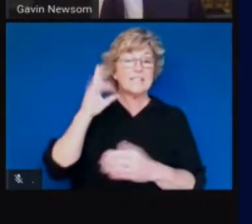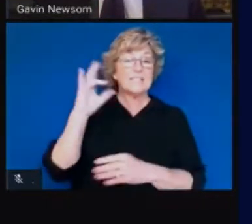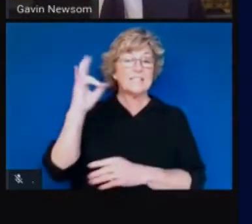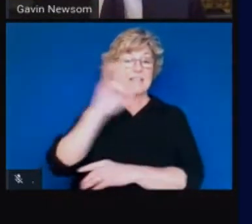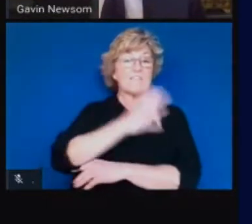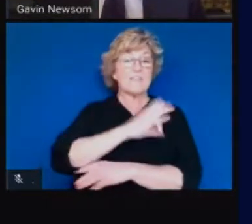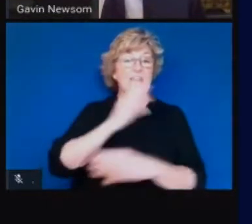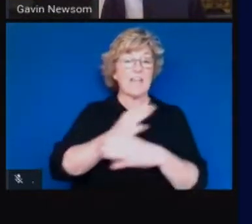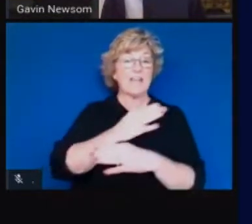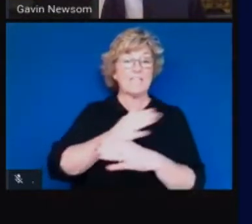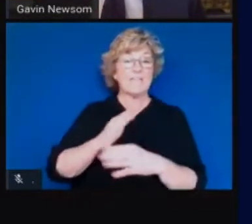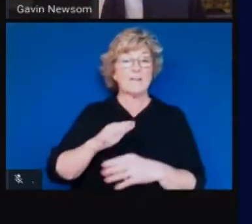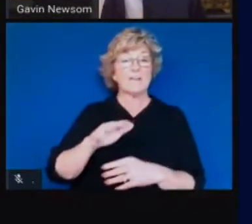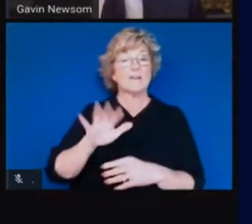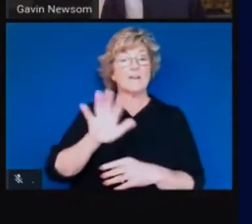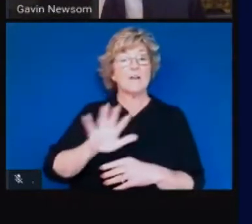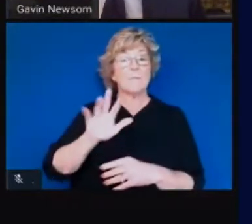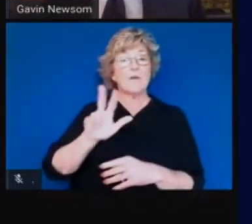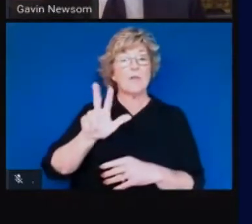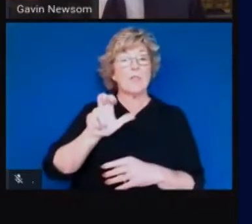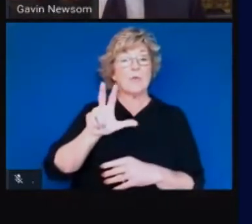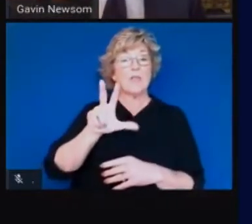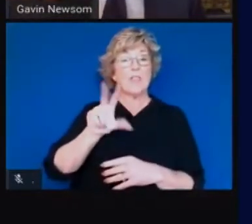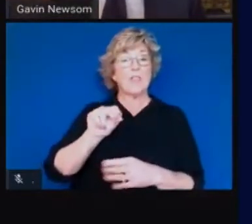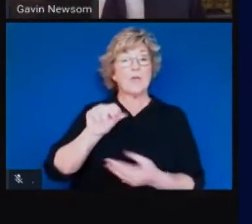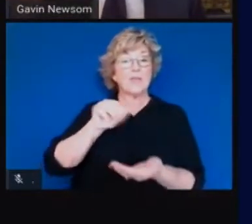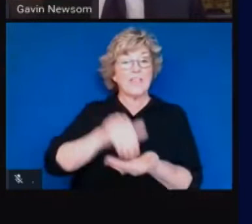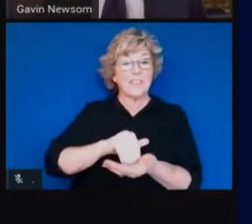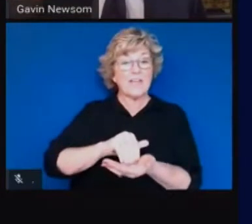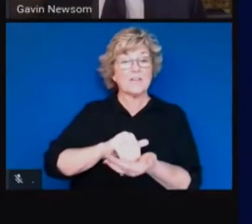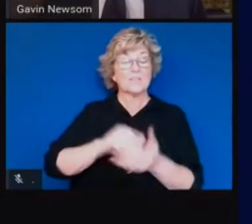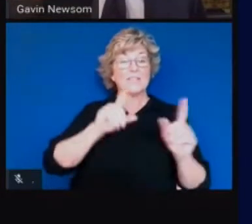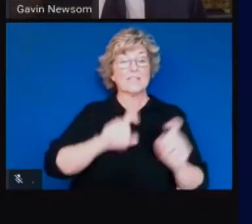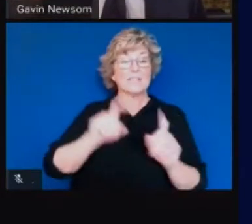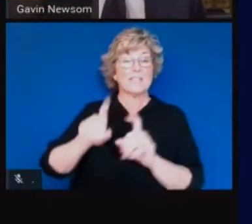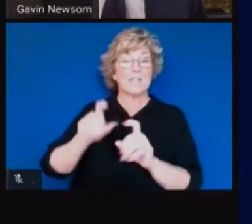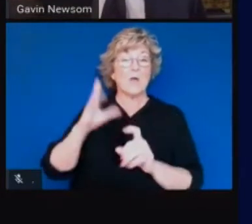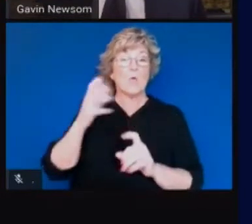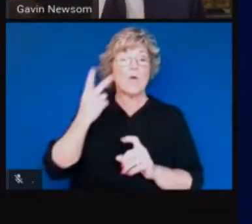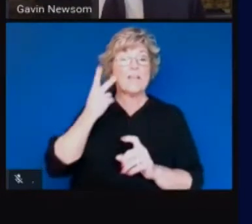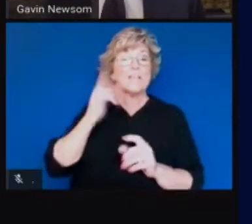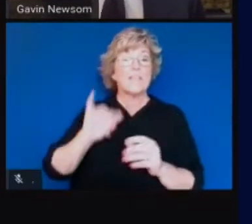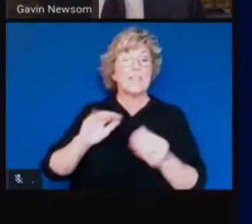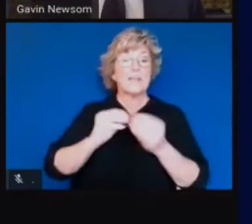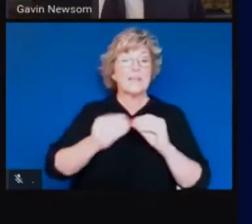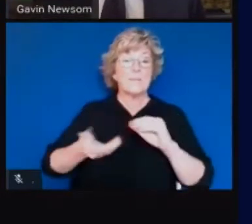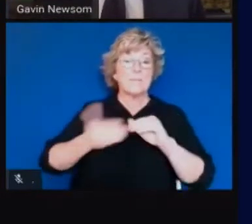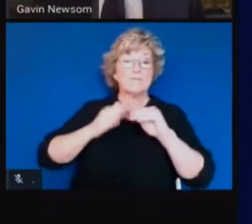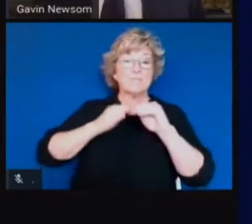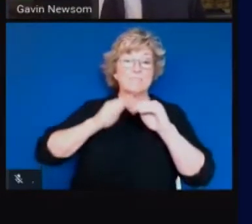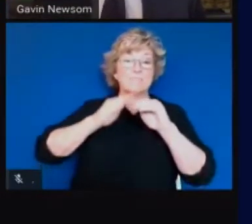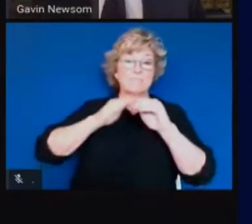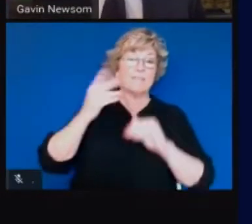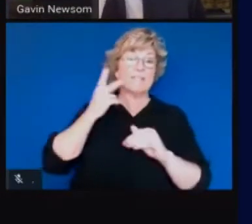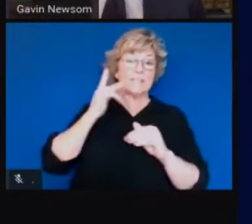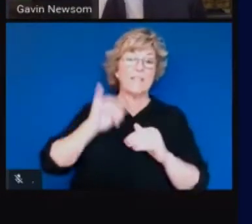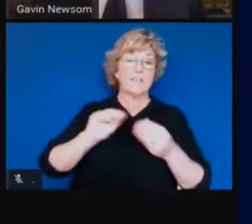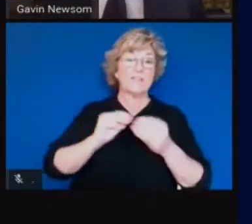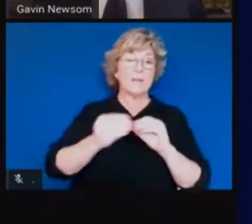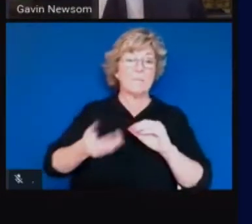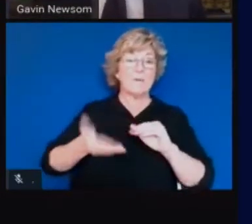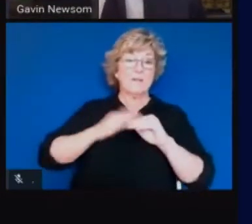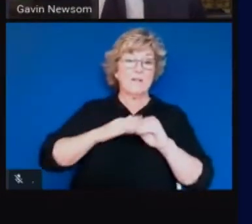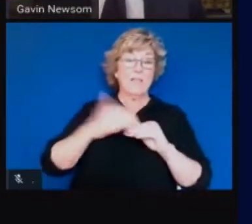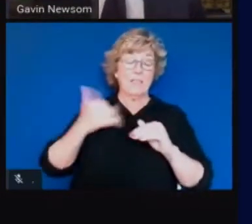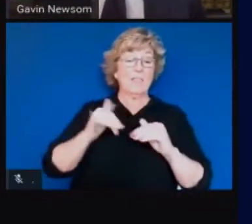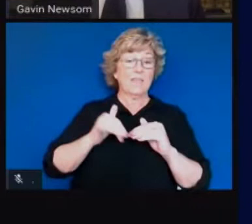average, roughly 330,000 tests. Want to still see that test number increase. We're starting to see those numbers increase, which is